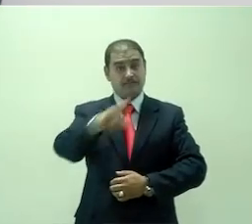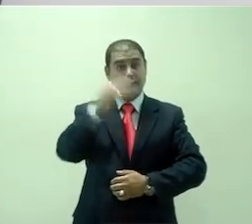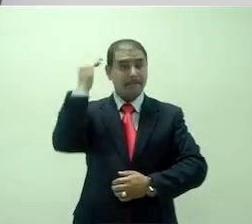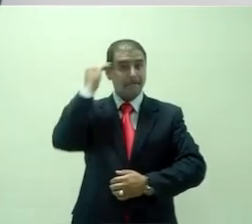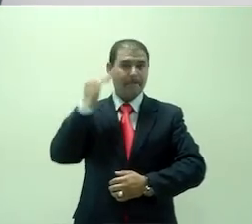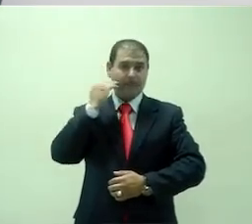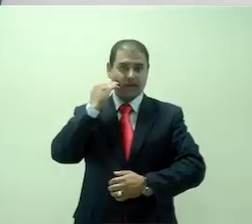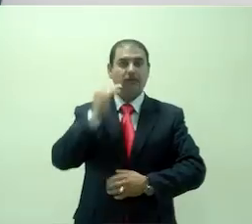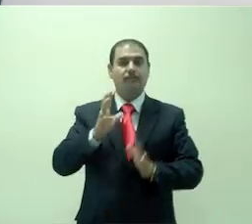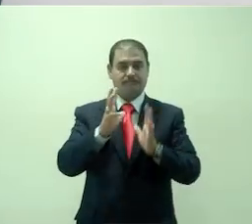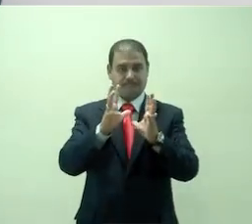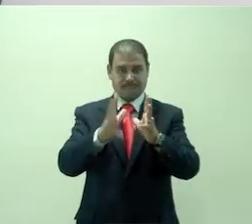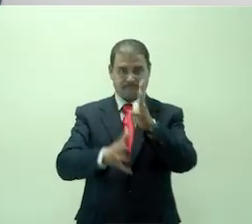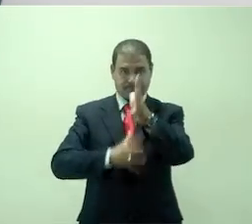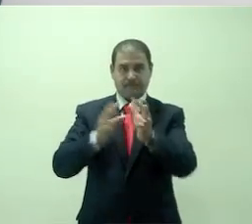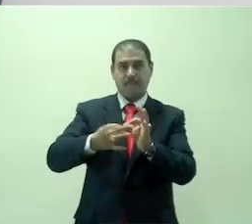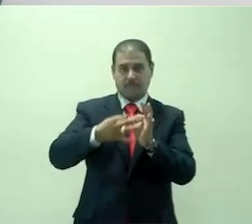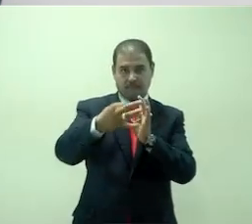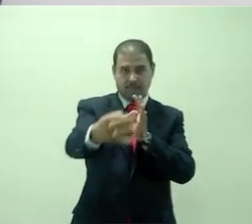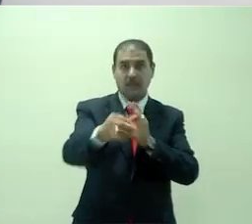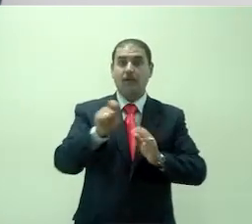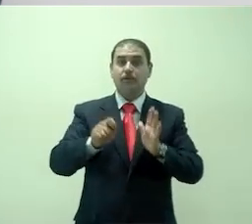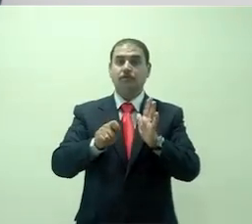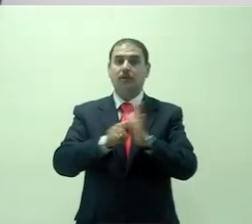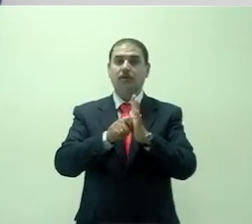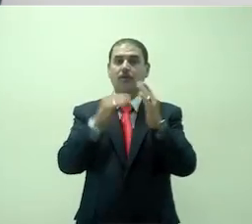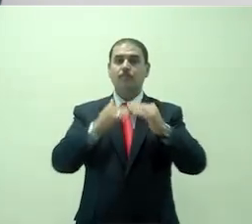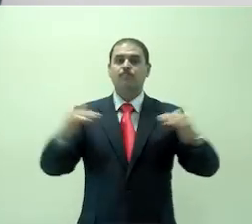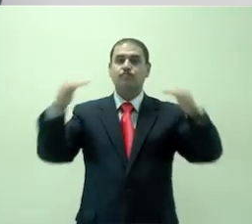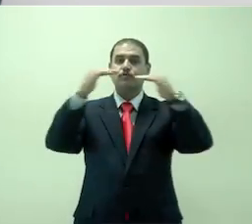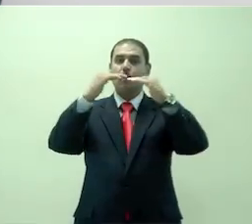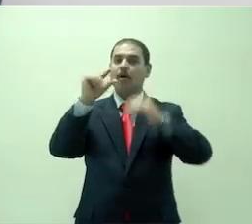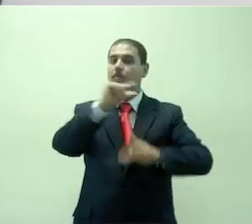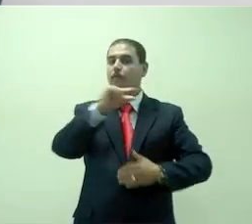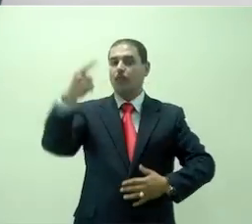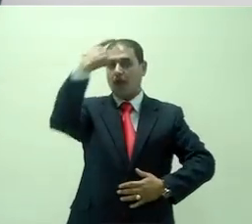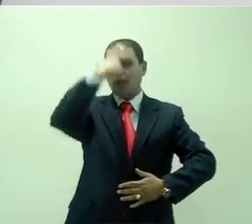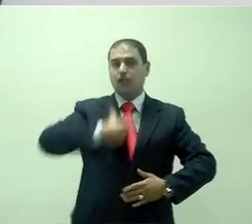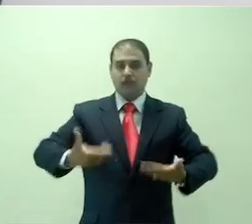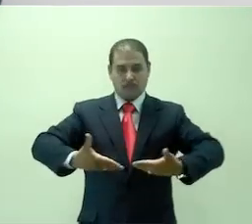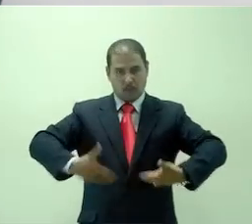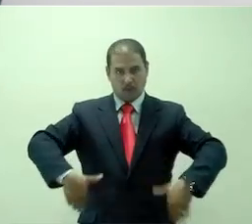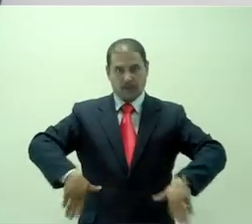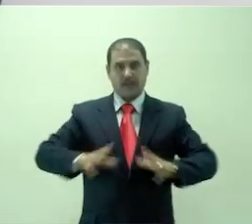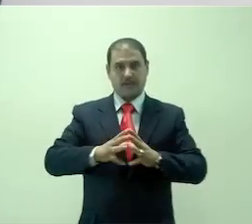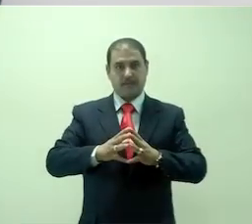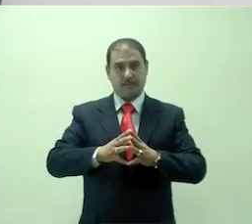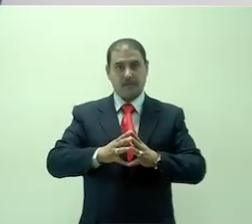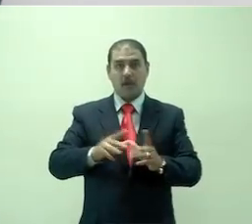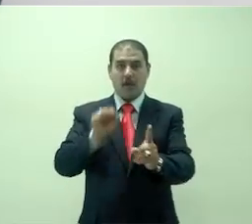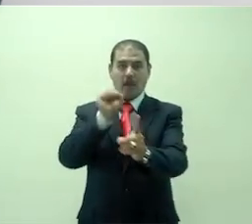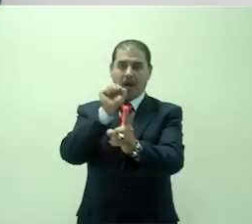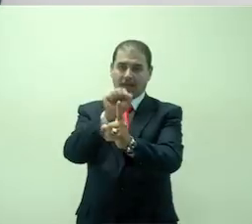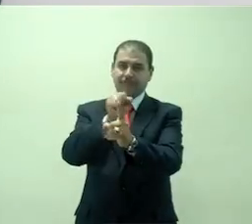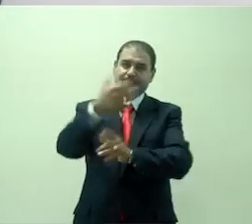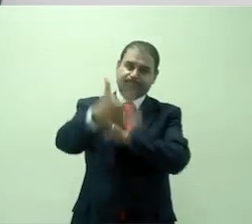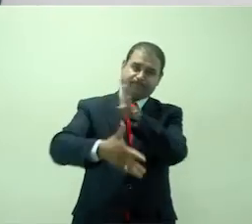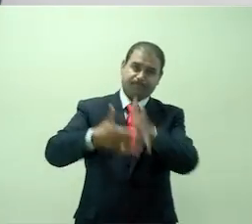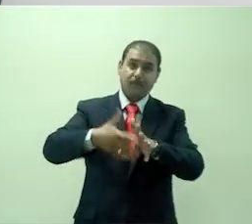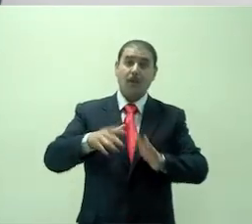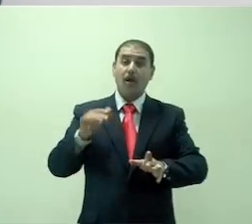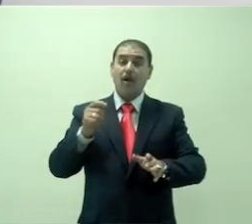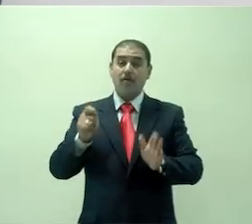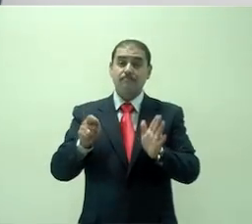that regard. Of course. If we look at the lifespan of the MDGs, or the Millennium Development